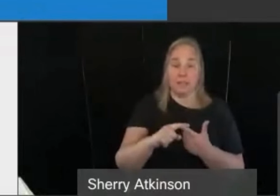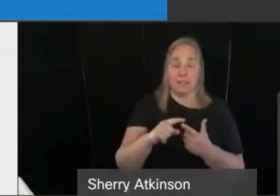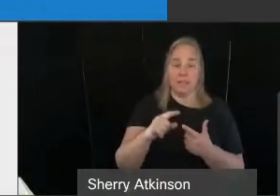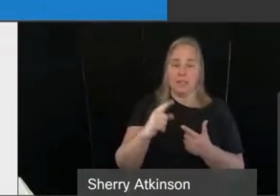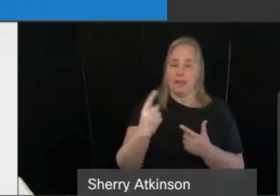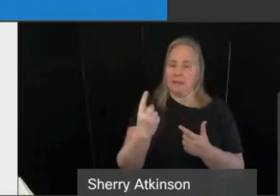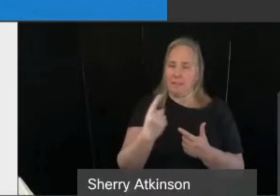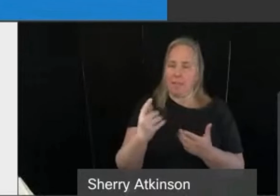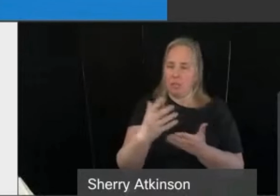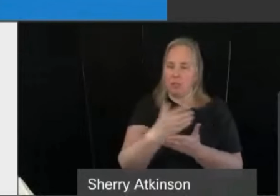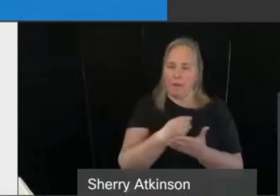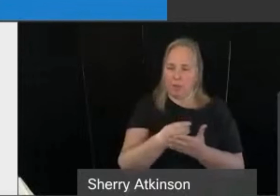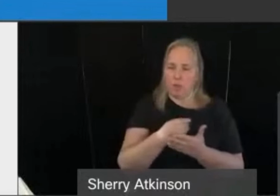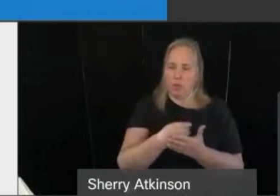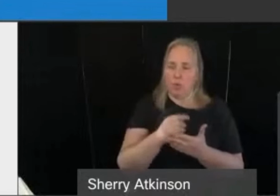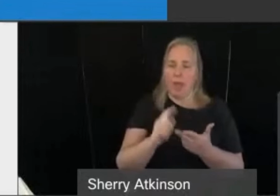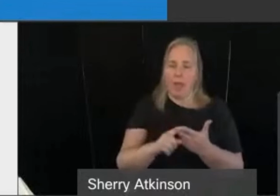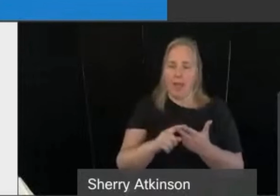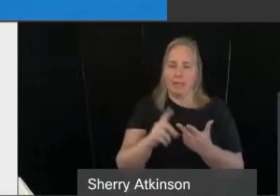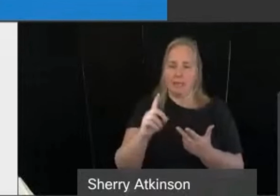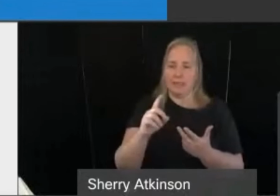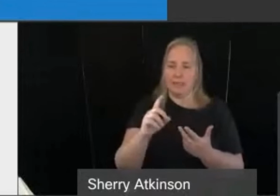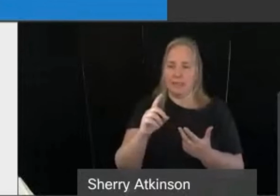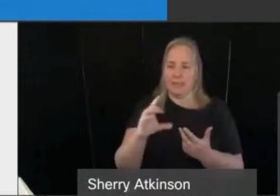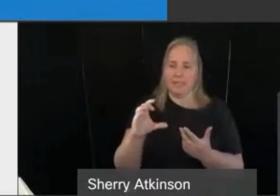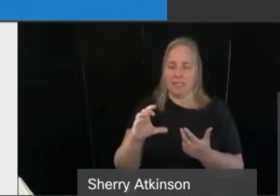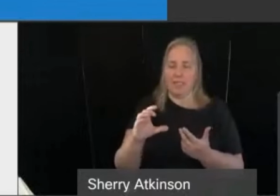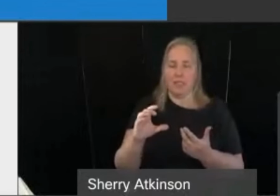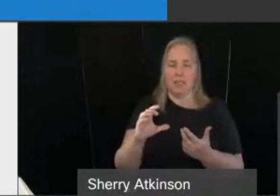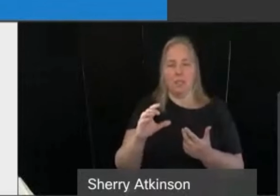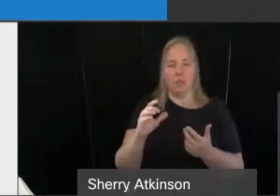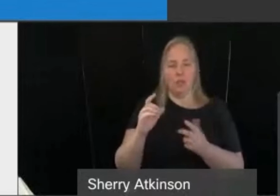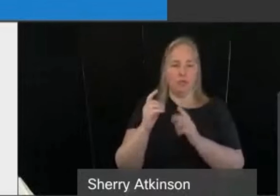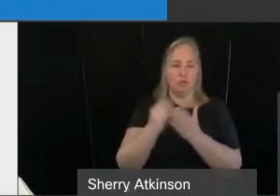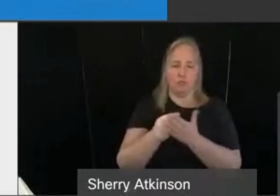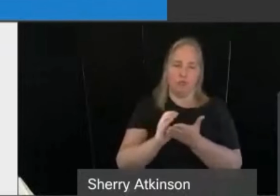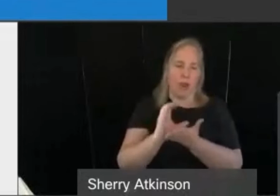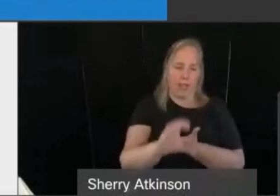than DCRS. So at this time, I'll take any questions. Thank you.